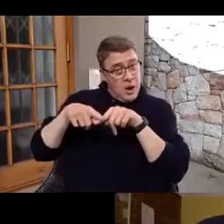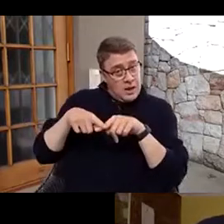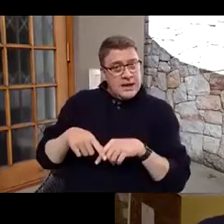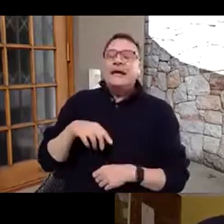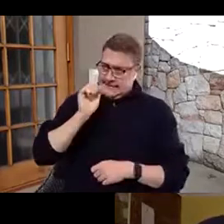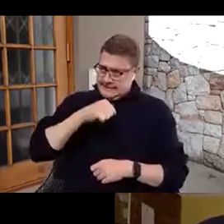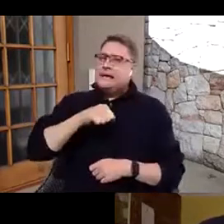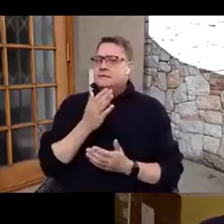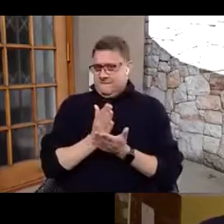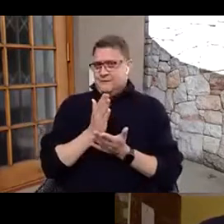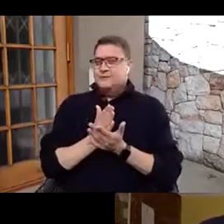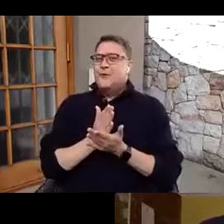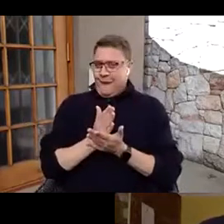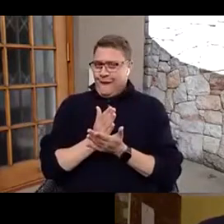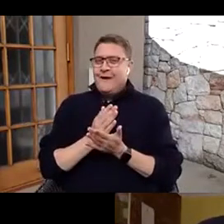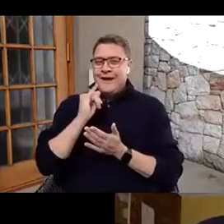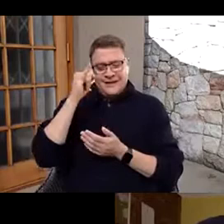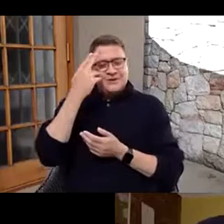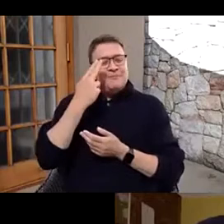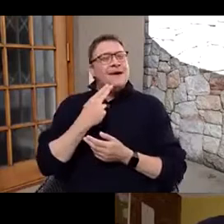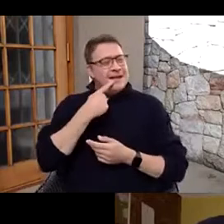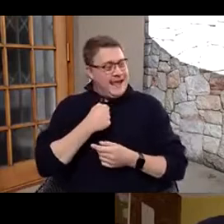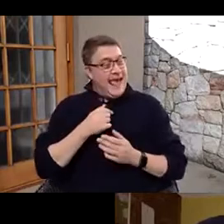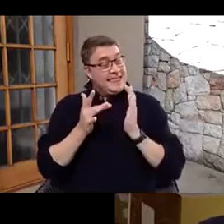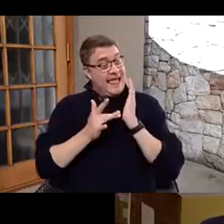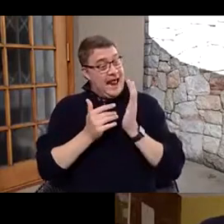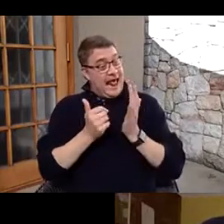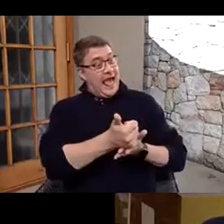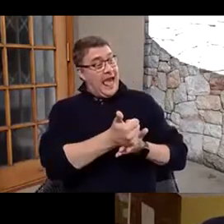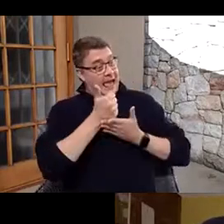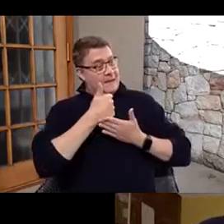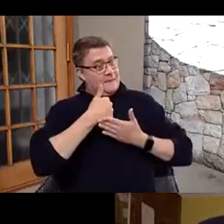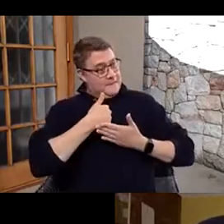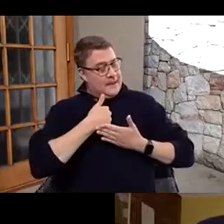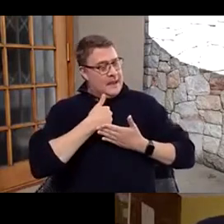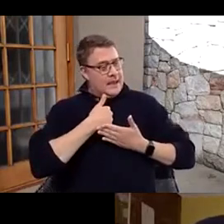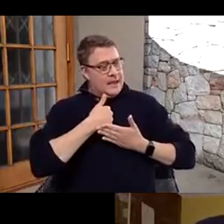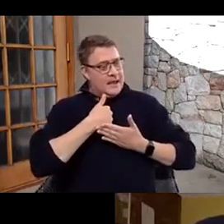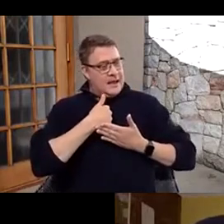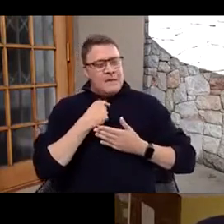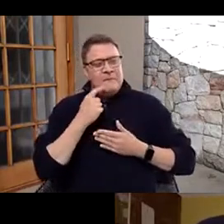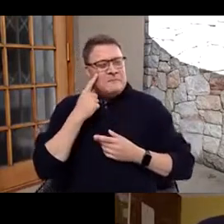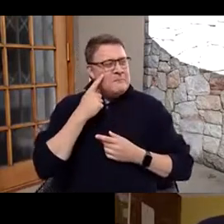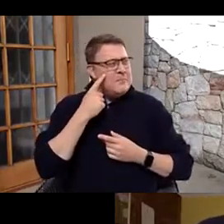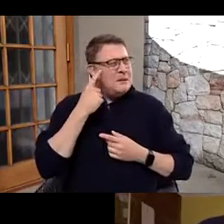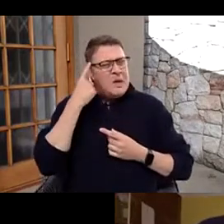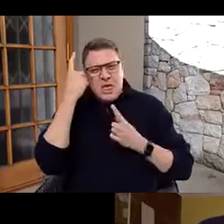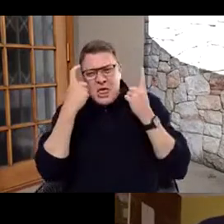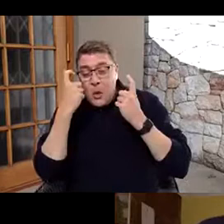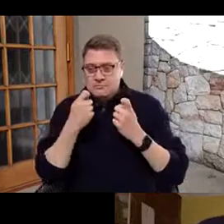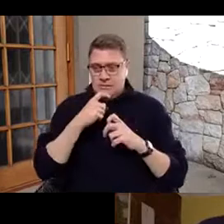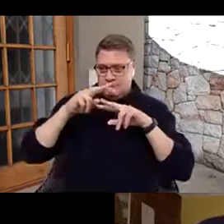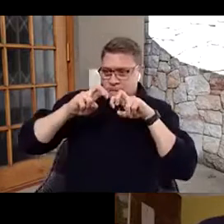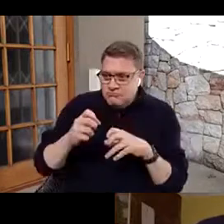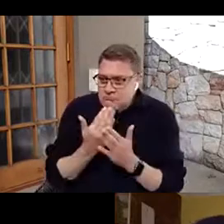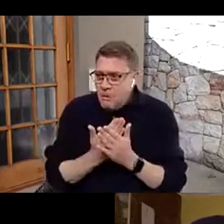Yeah, definitely. You see, technology has allowed me to indulge my curiosity, to